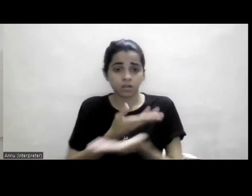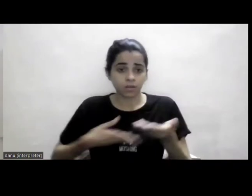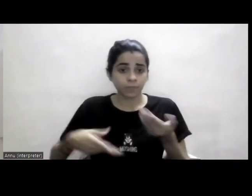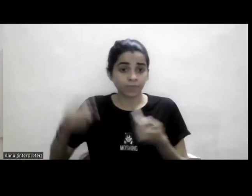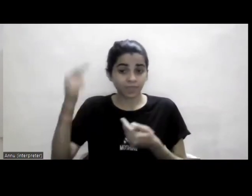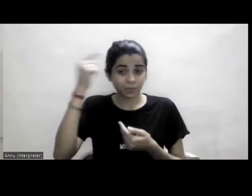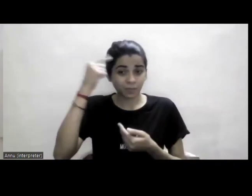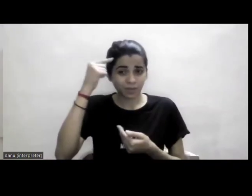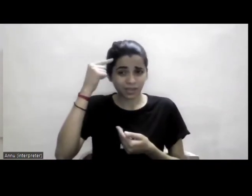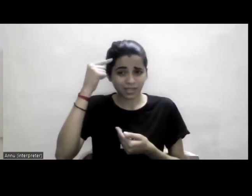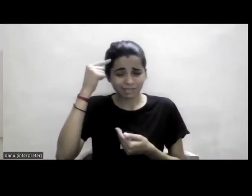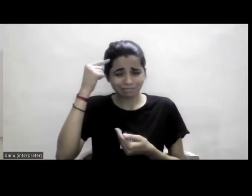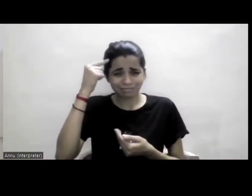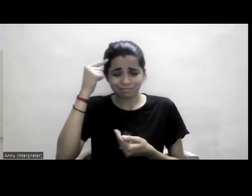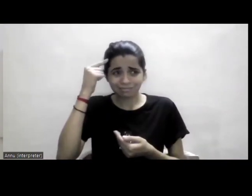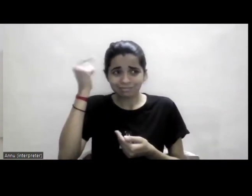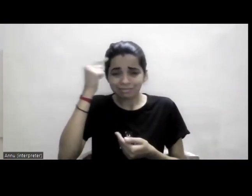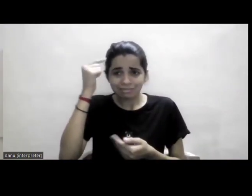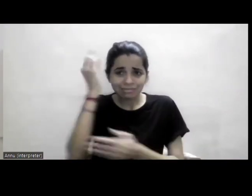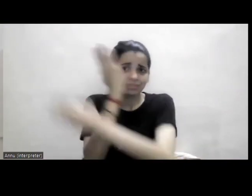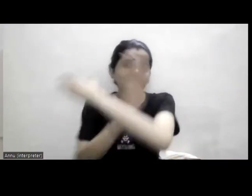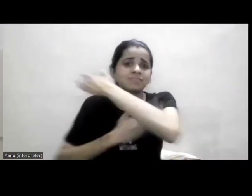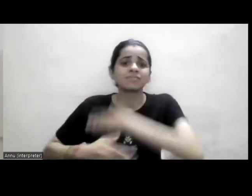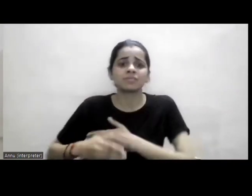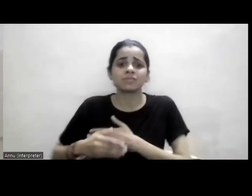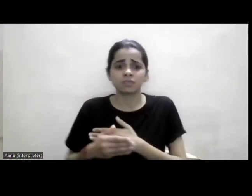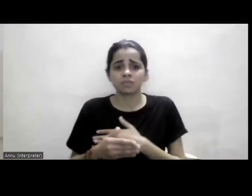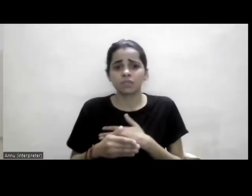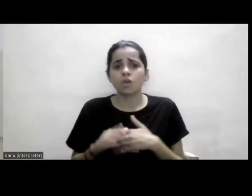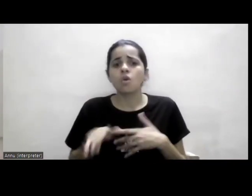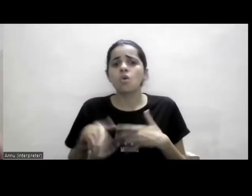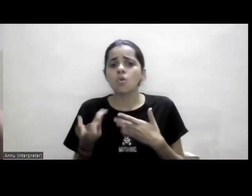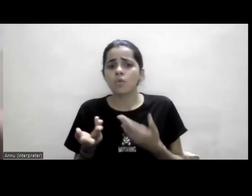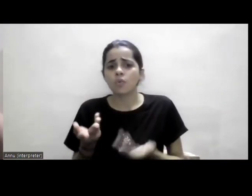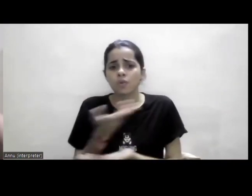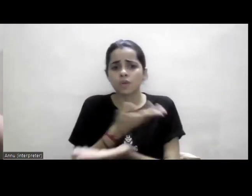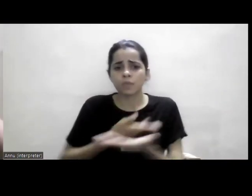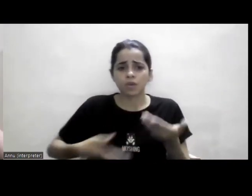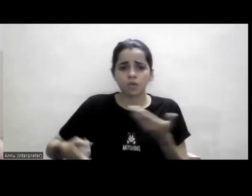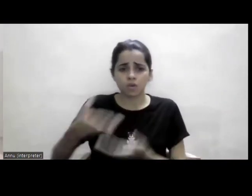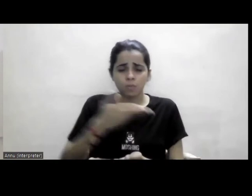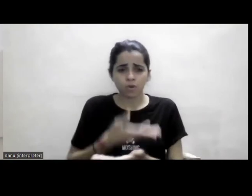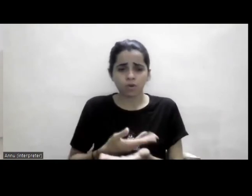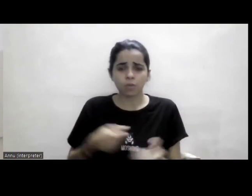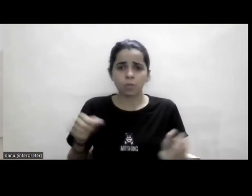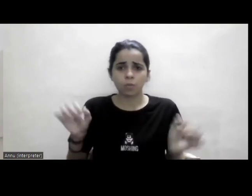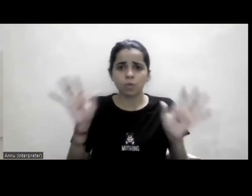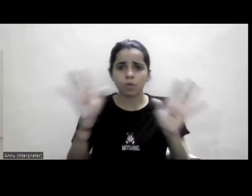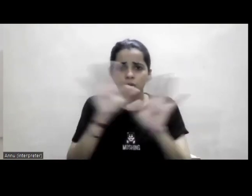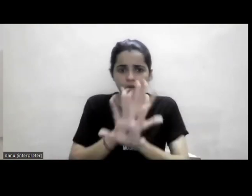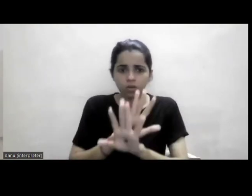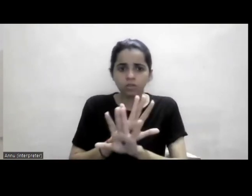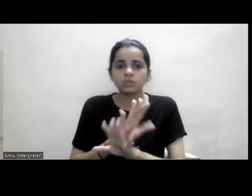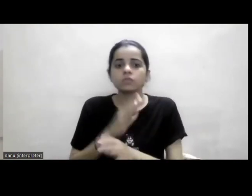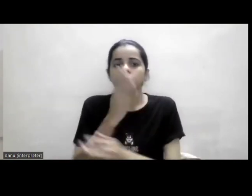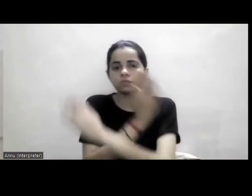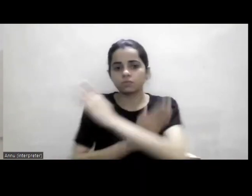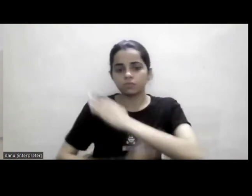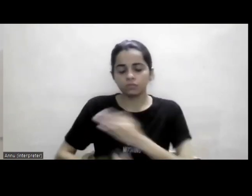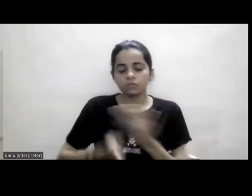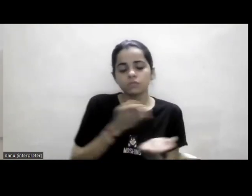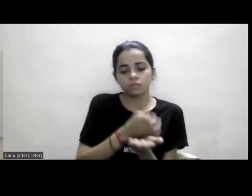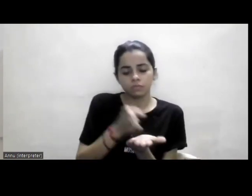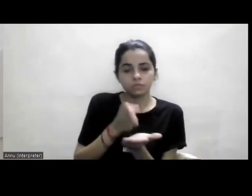mentally disabled, or when we talk about, say, the invisible forms of disabilities, of which, you know, we would